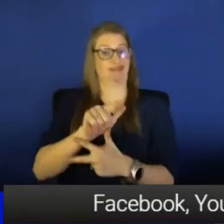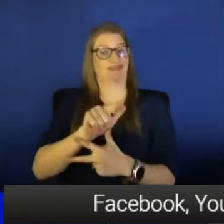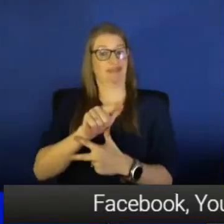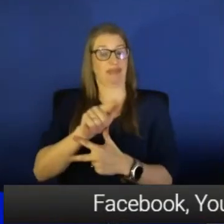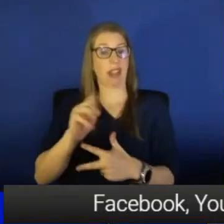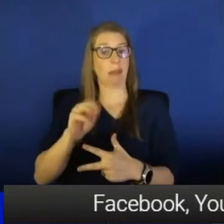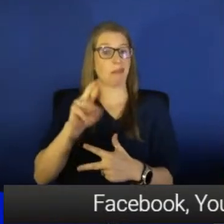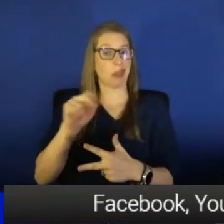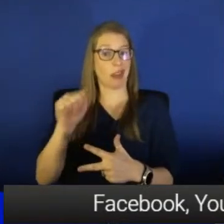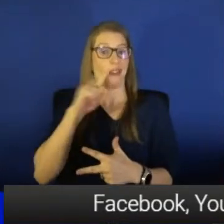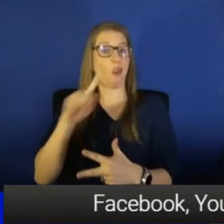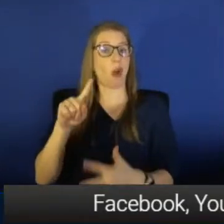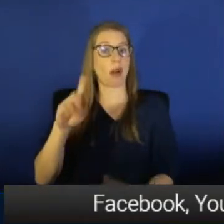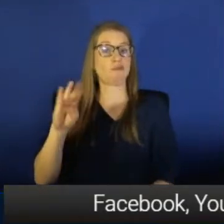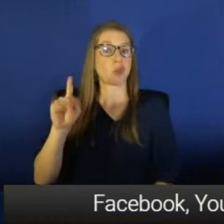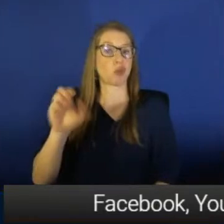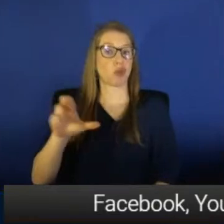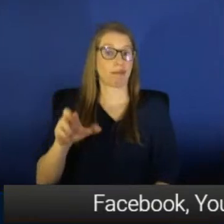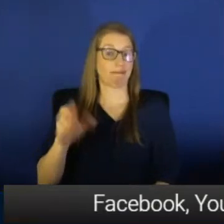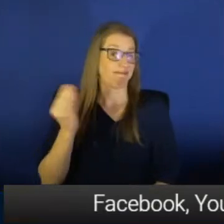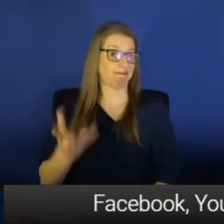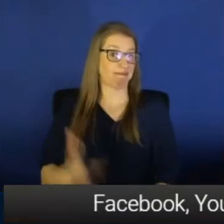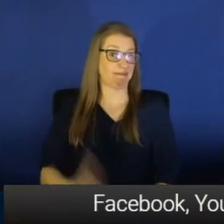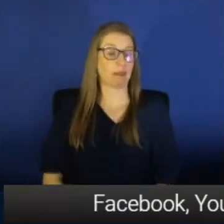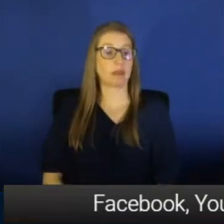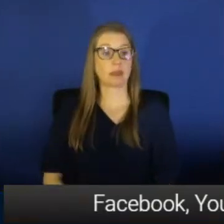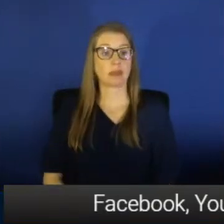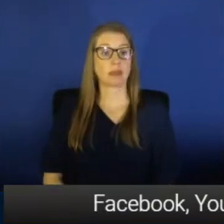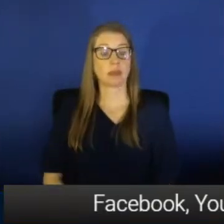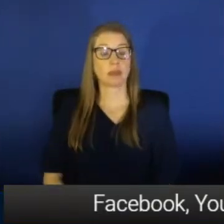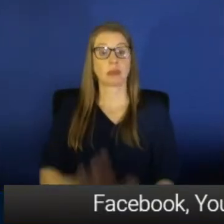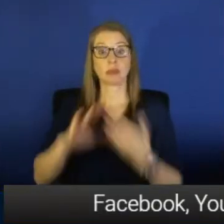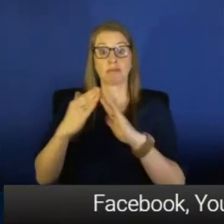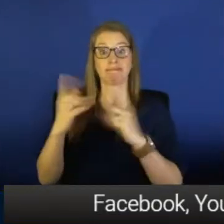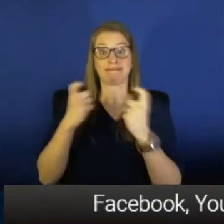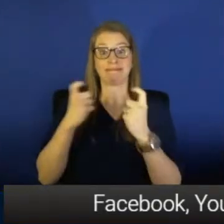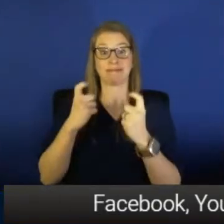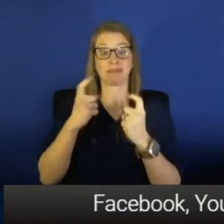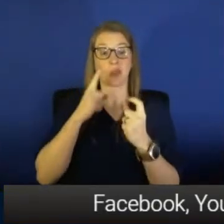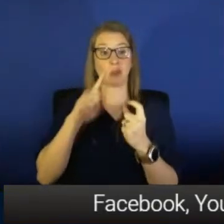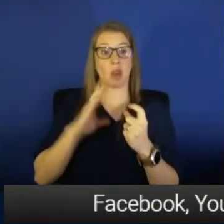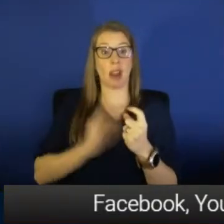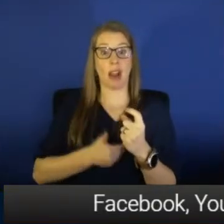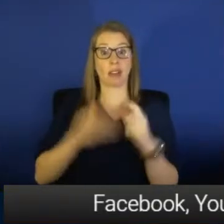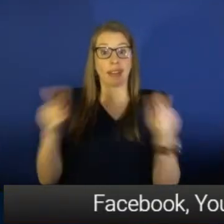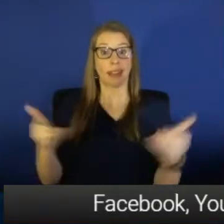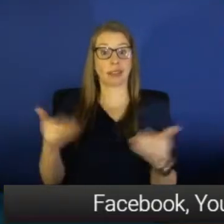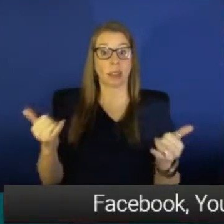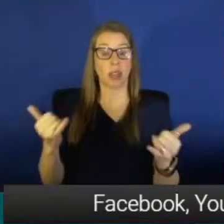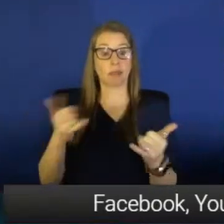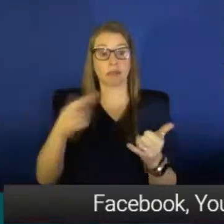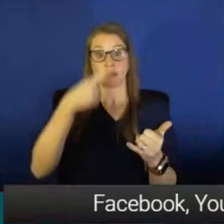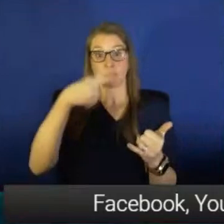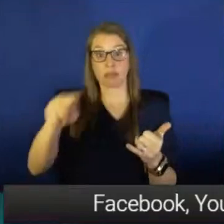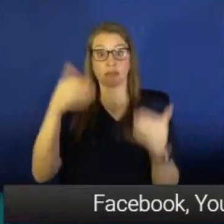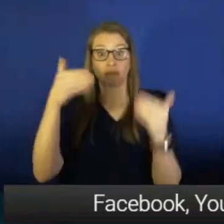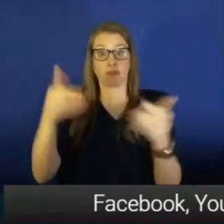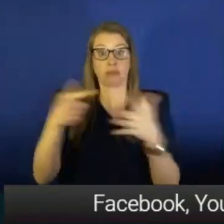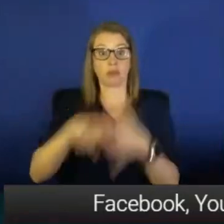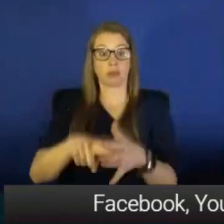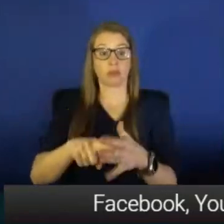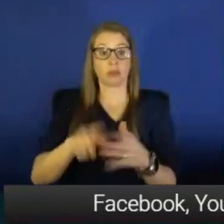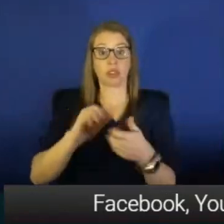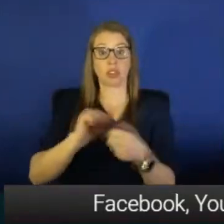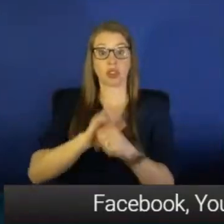those booster doses, however. All right, we are going to get to some more community questions for our guest today, but Dr. Hawkinson, can we just jump in and take a look at our COVID count real